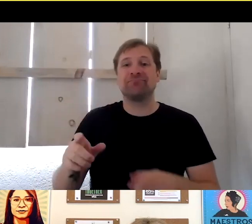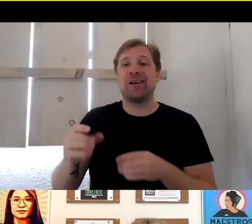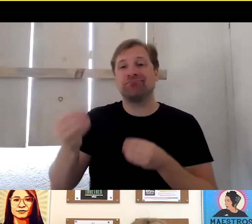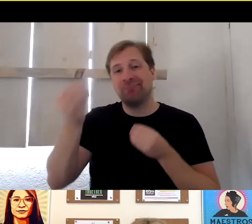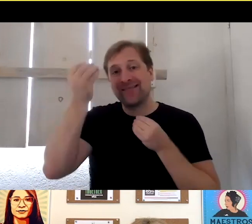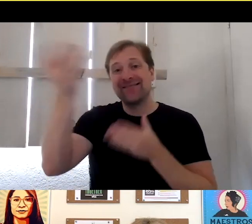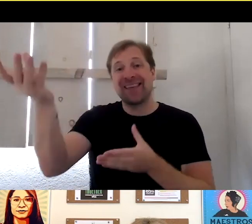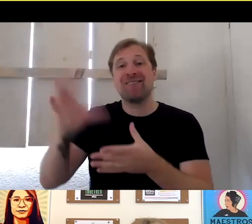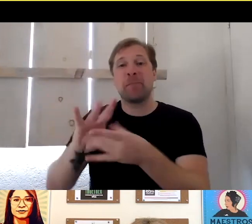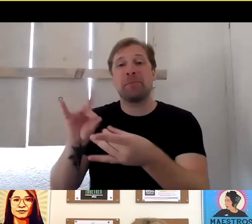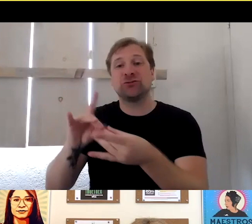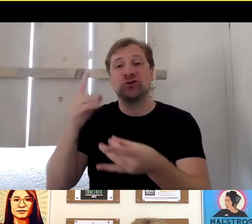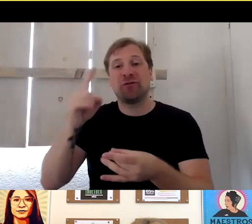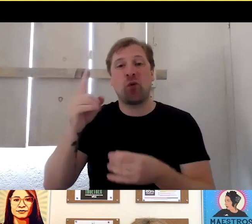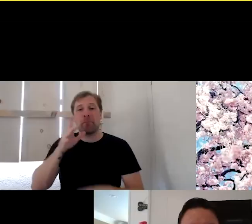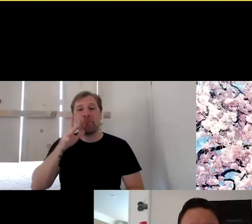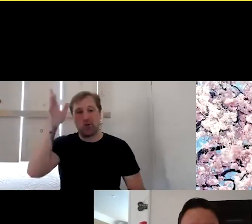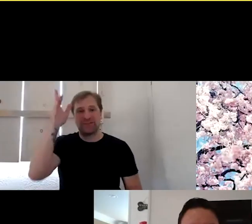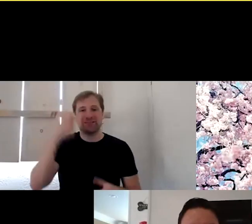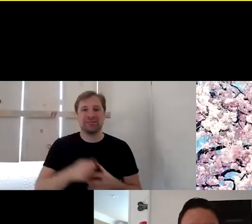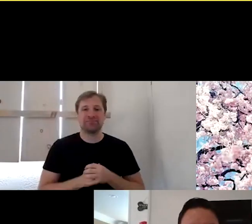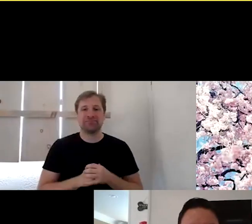parents.